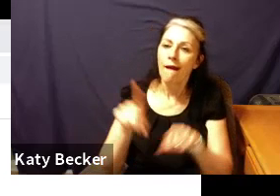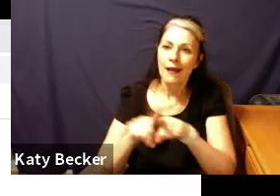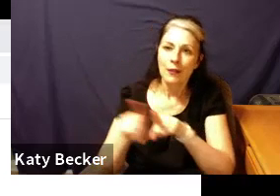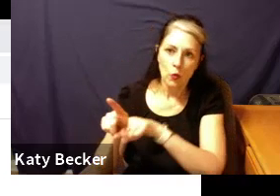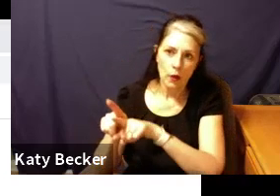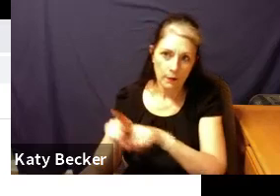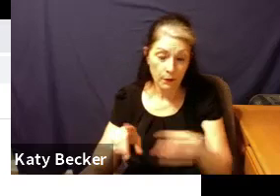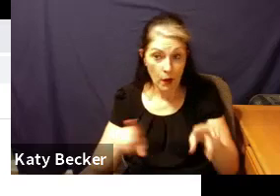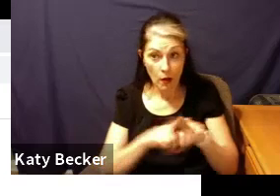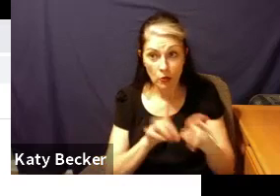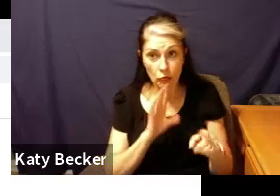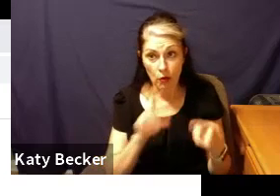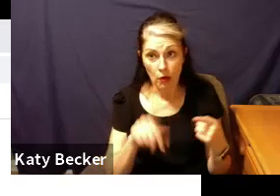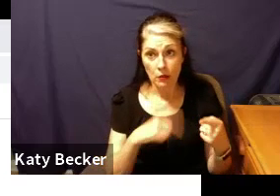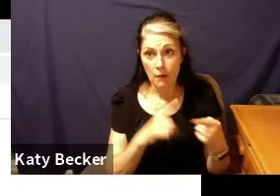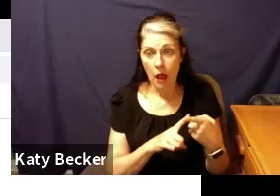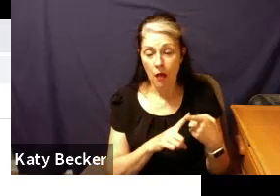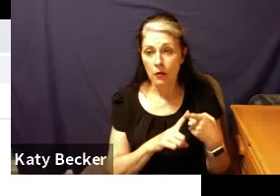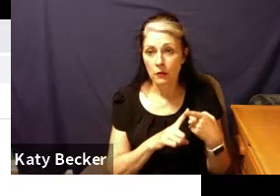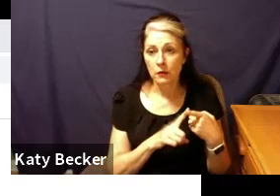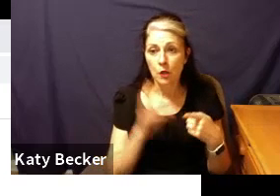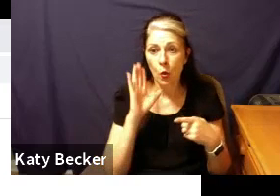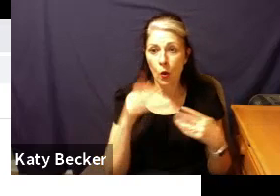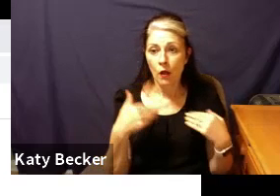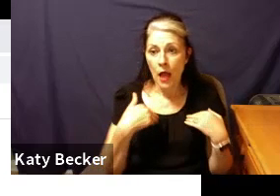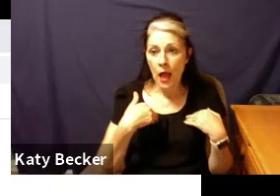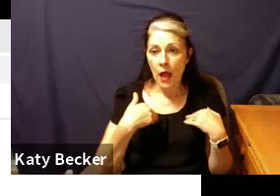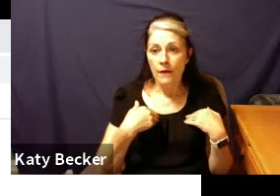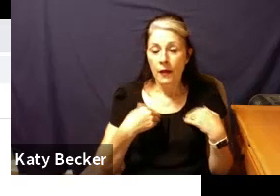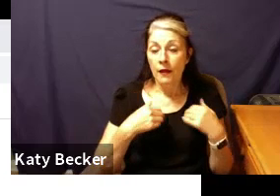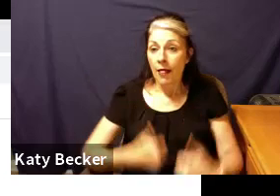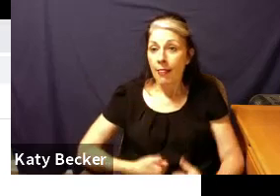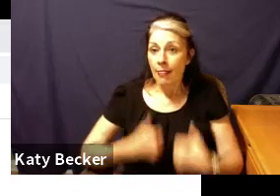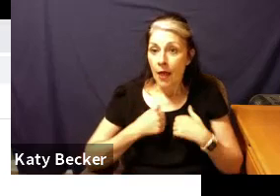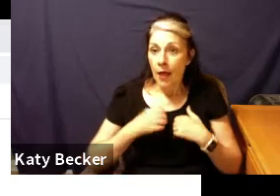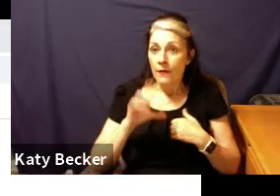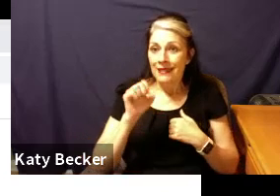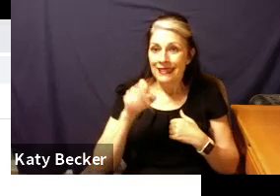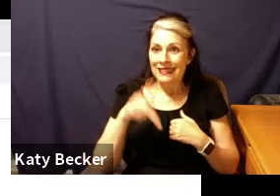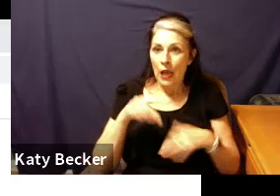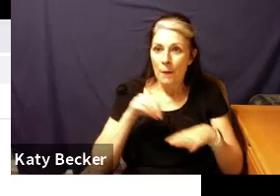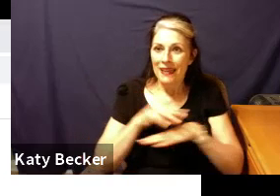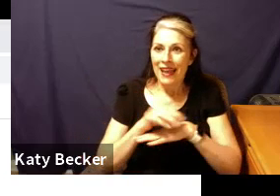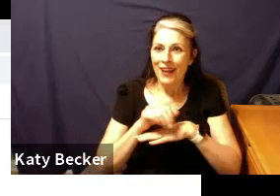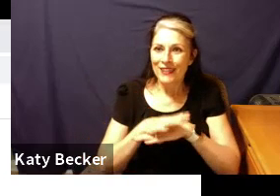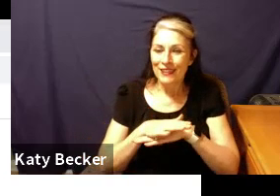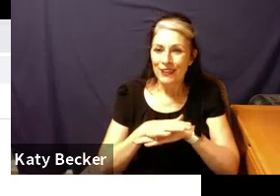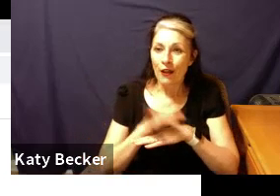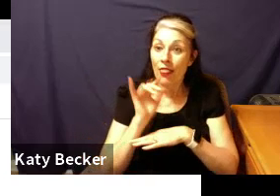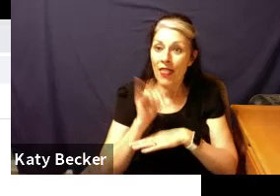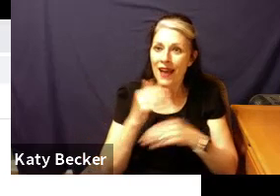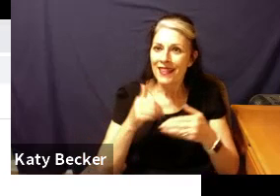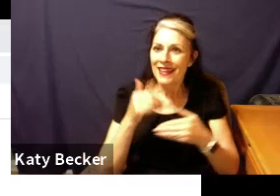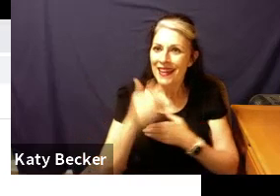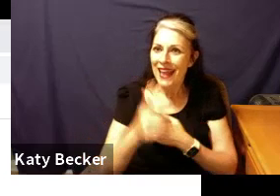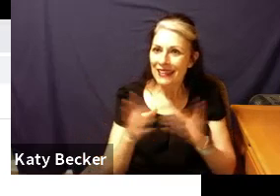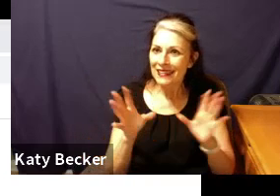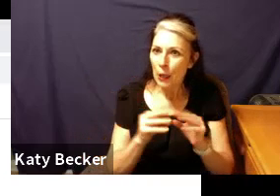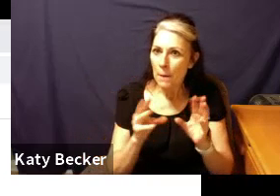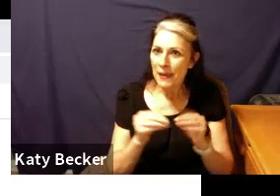And I also mentioned that we will have a live SAP counselor with us at that next session.